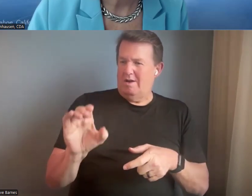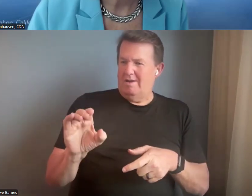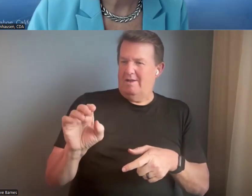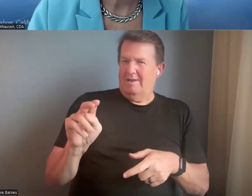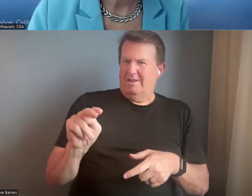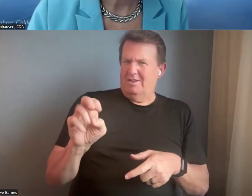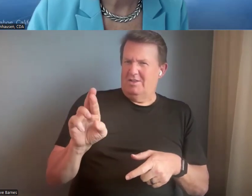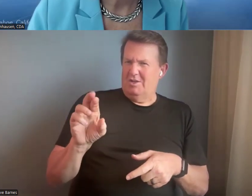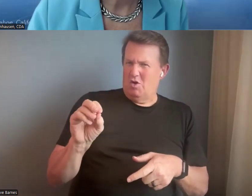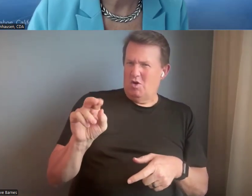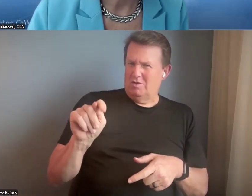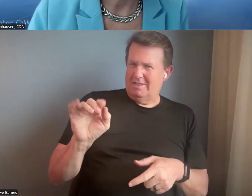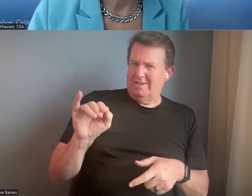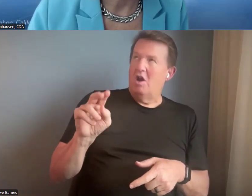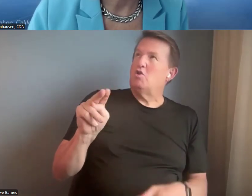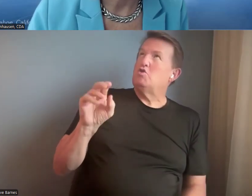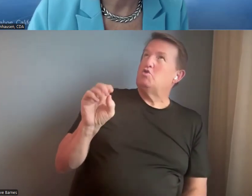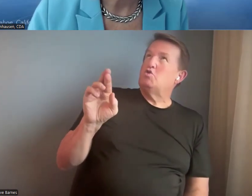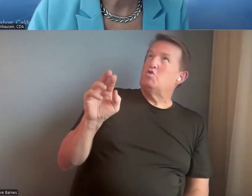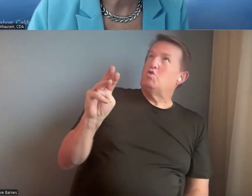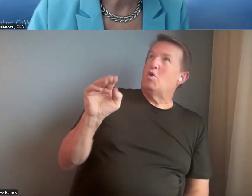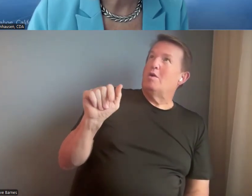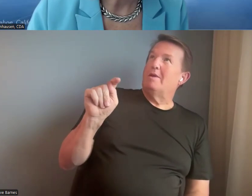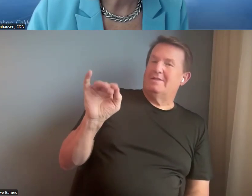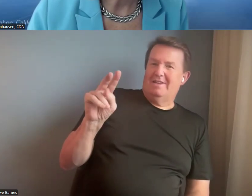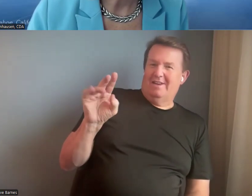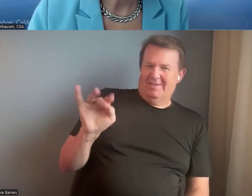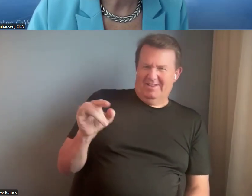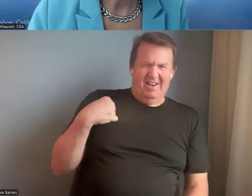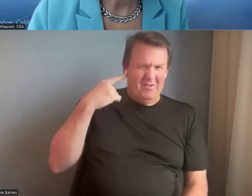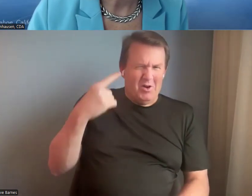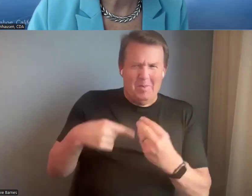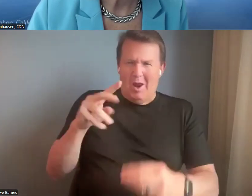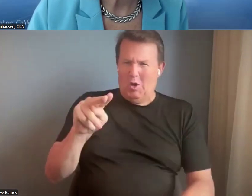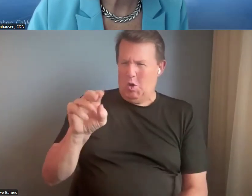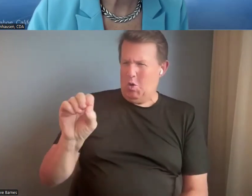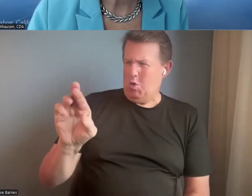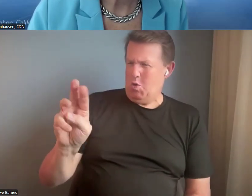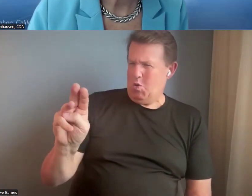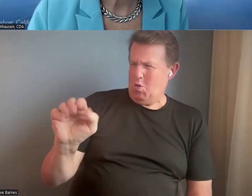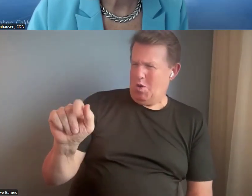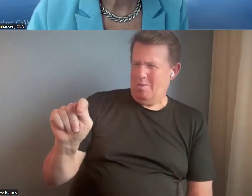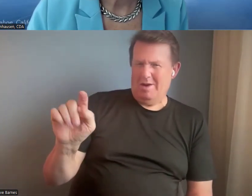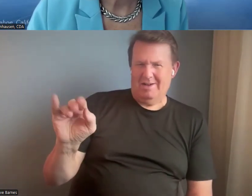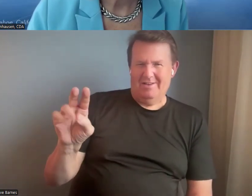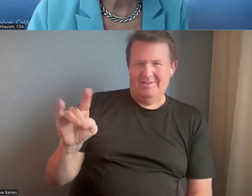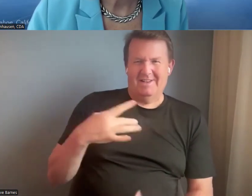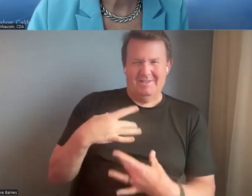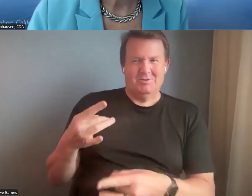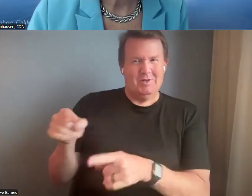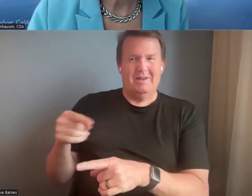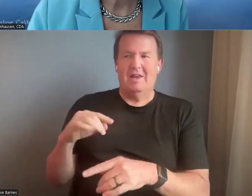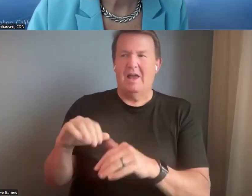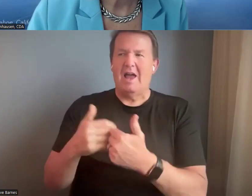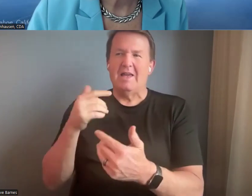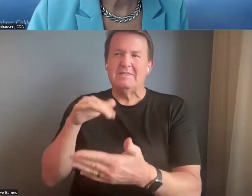I've heard the normativity quite a bit, I think from Jax and then the other speaker earlier. So that's very interesting. So I study how rigid